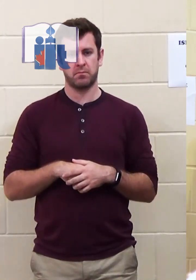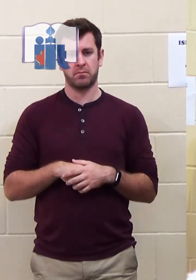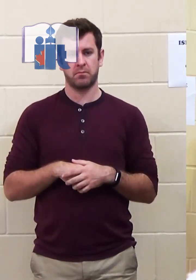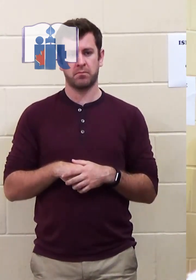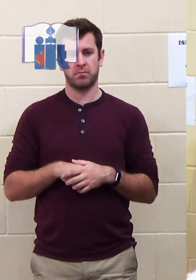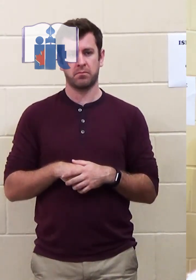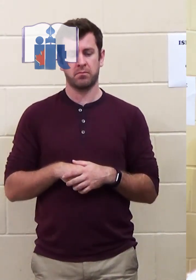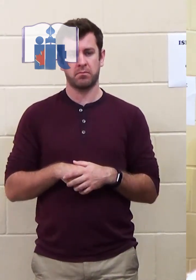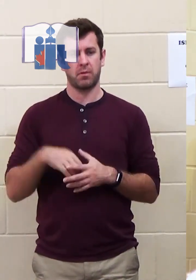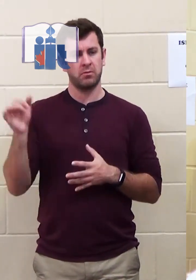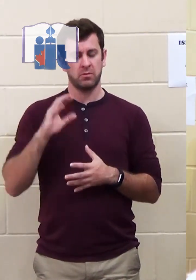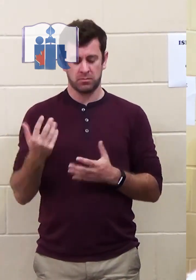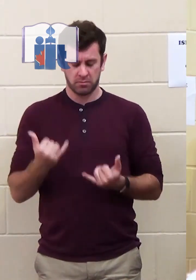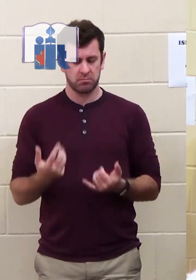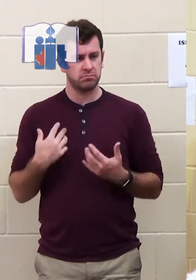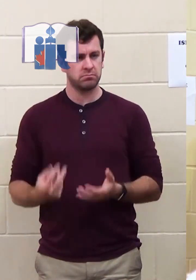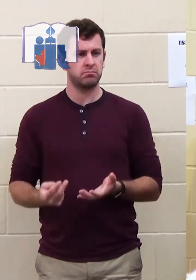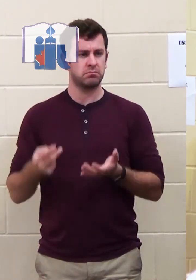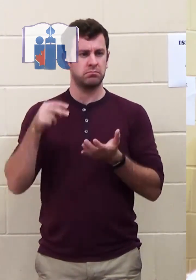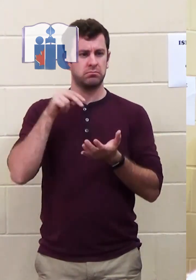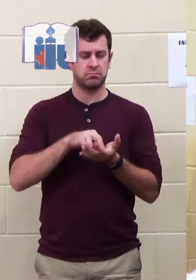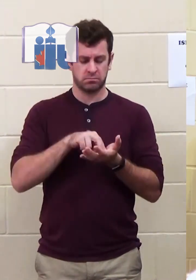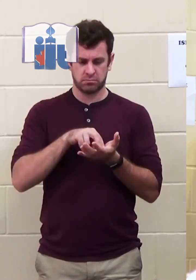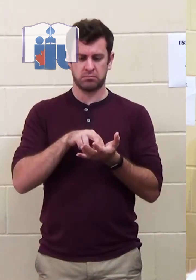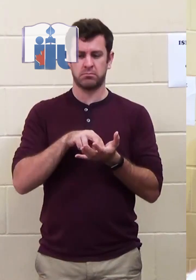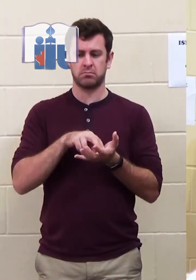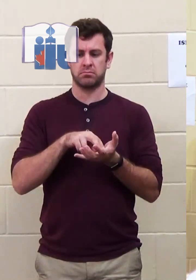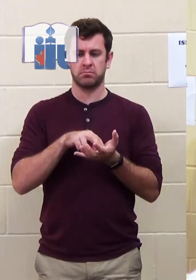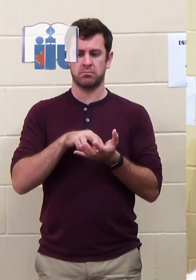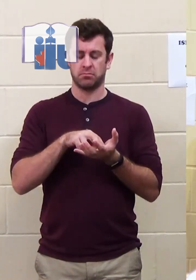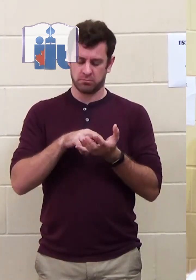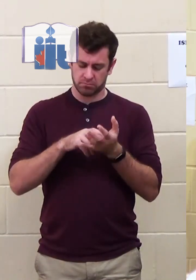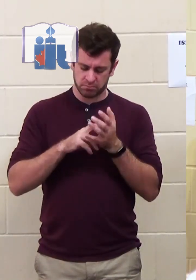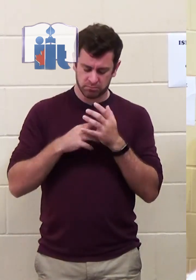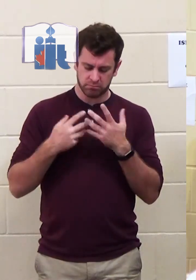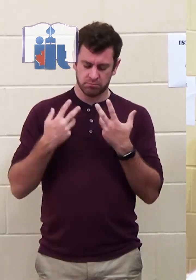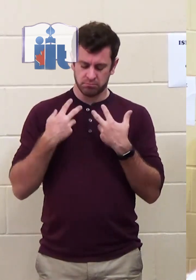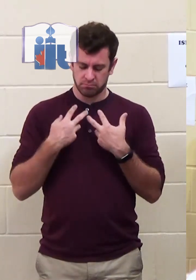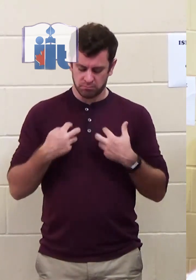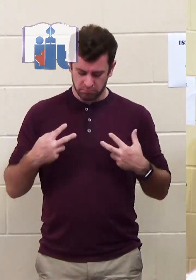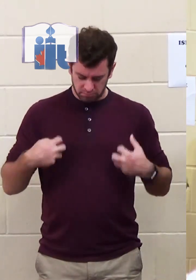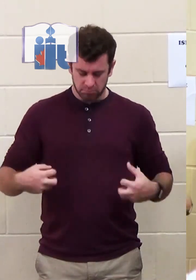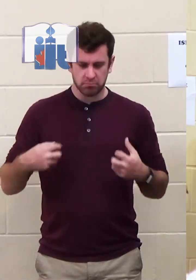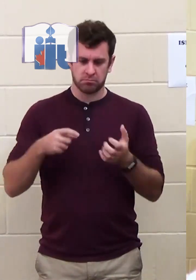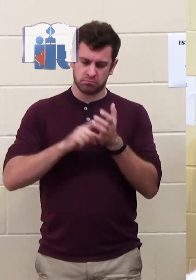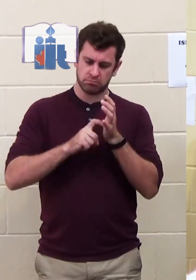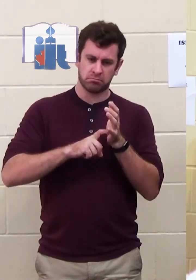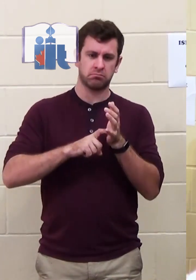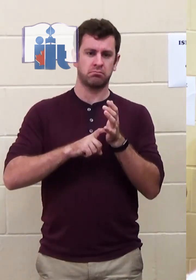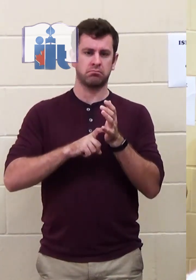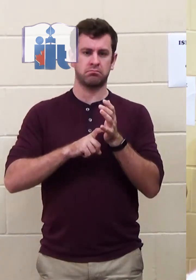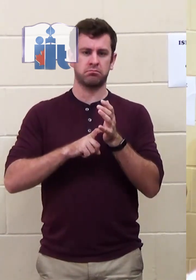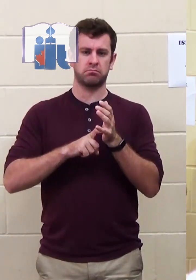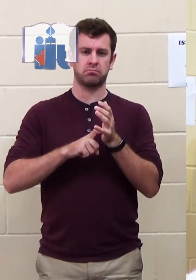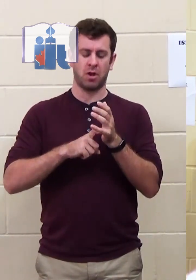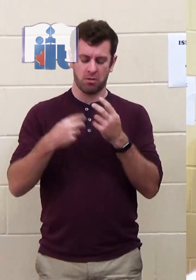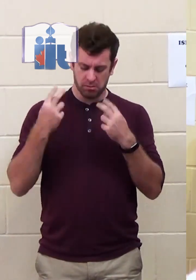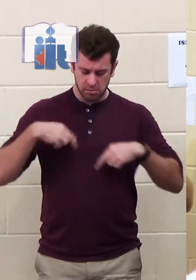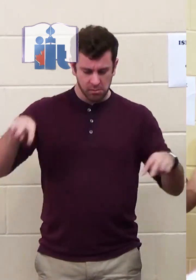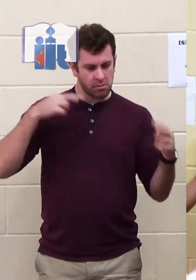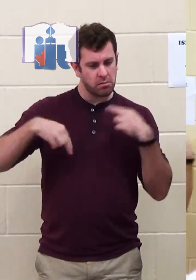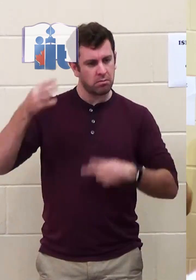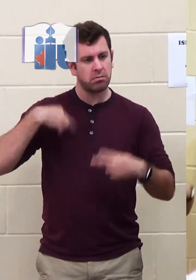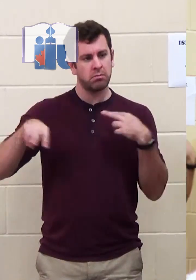And let us stand and repair ourselves. First, look at ourselves. Repair